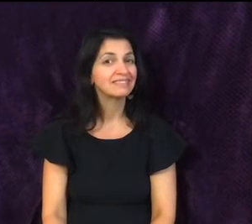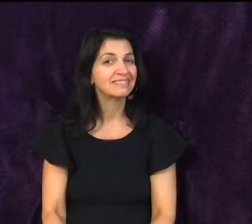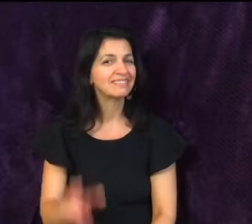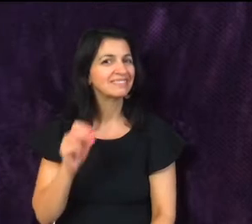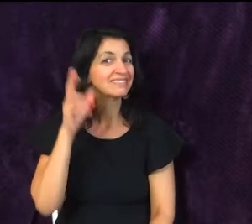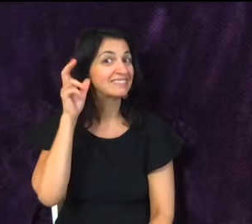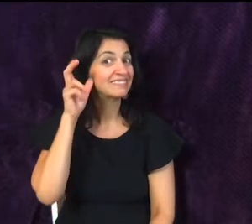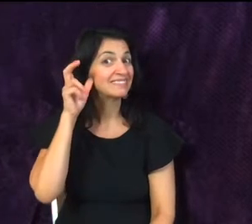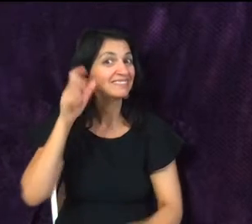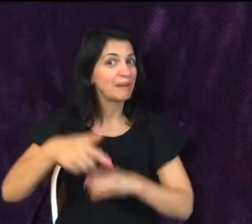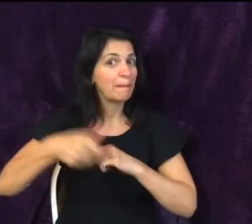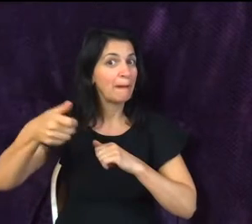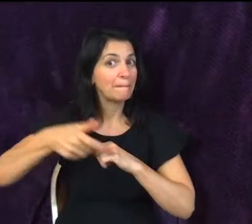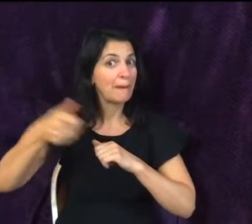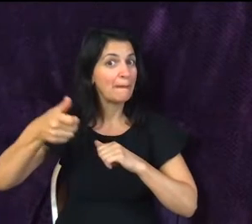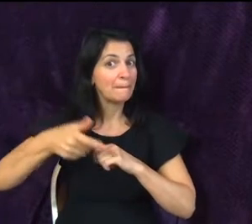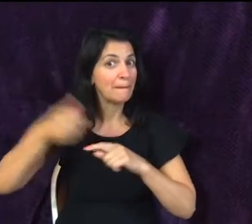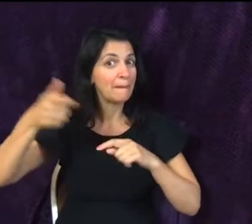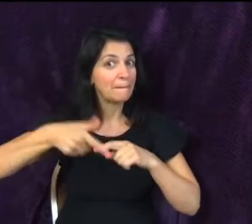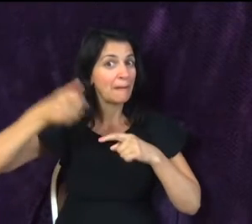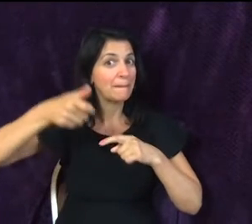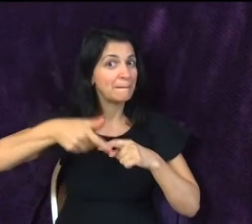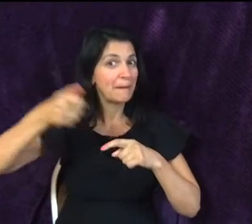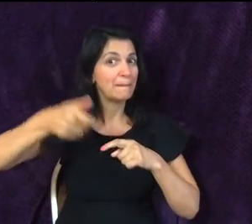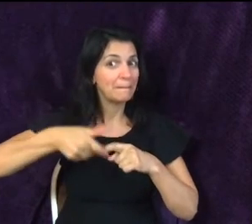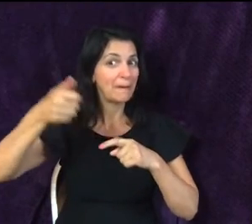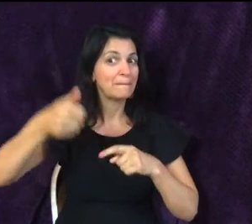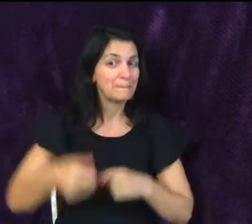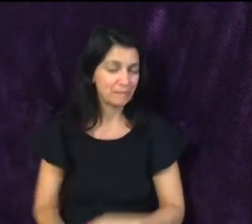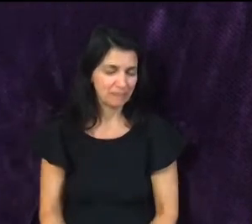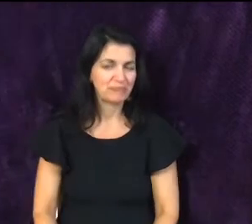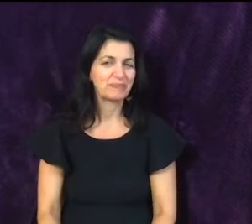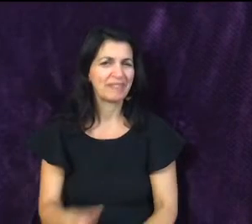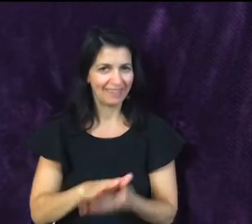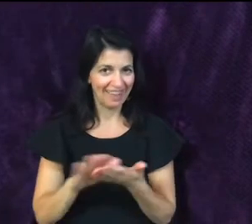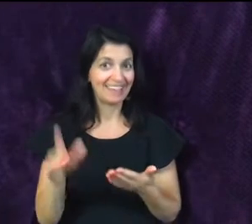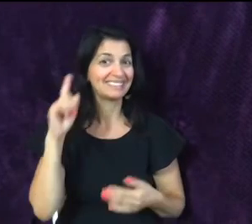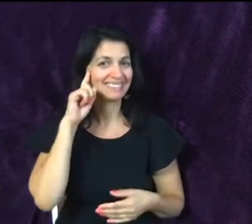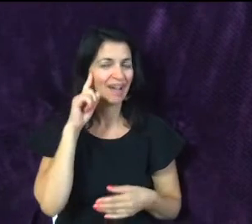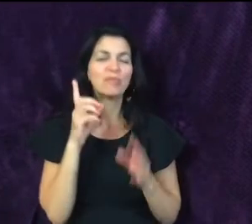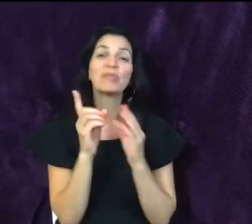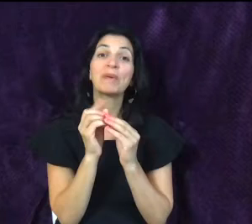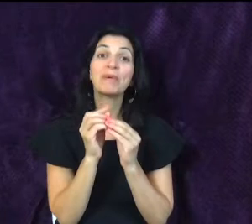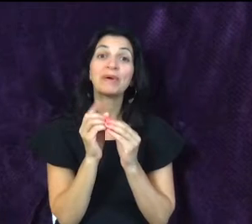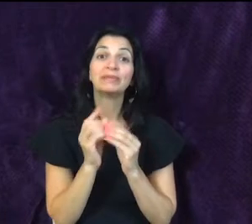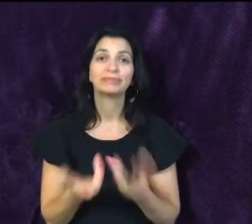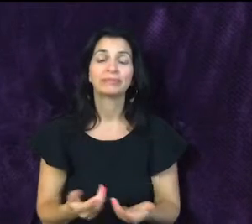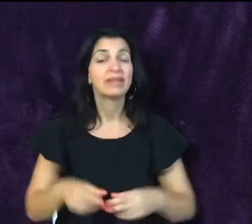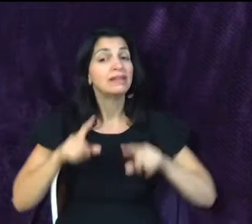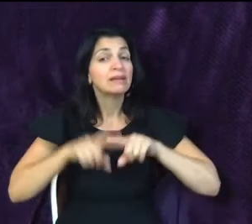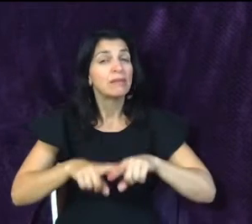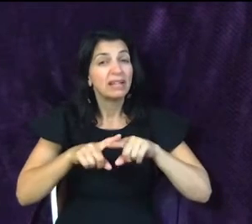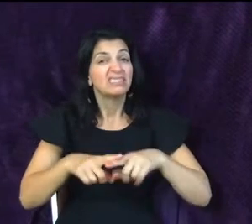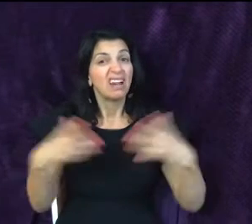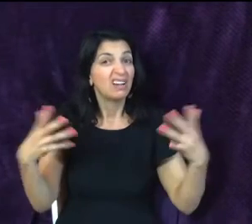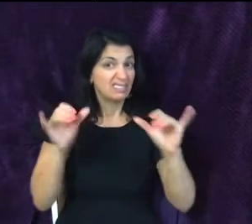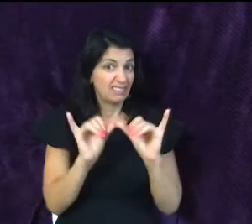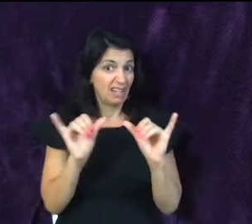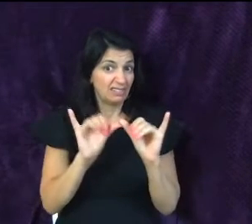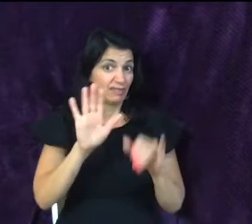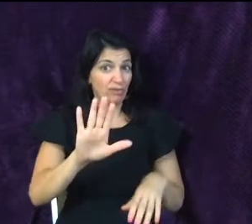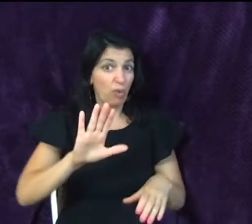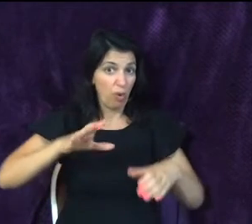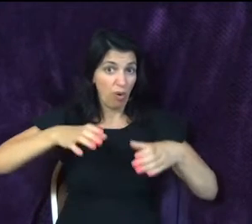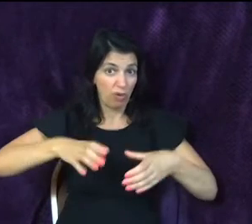Nice sound. I'm going to do one more. Depending on the size of your container, you can